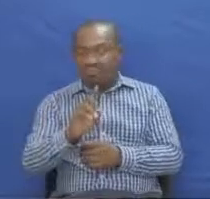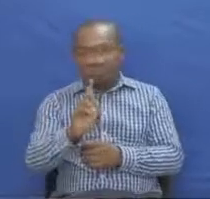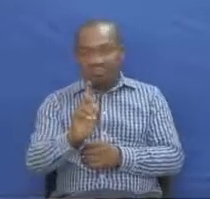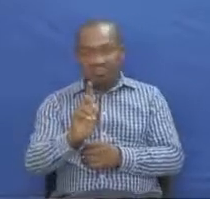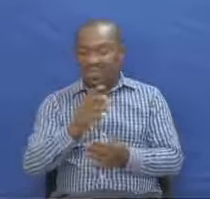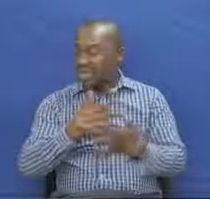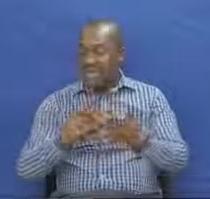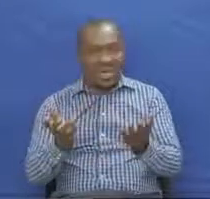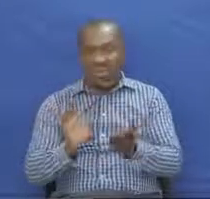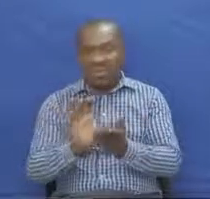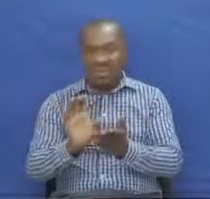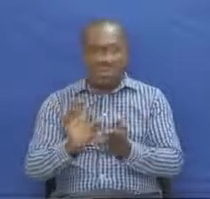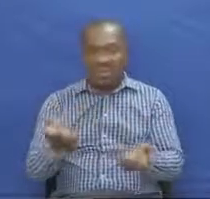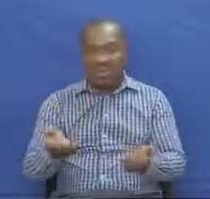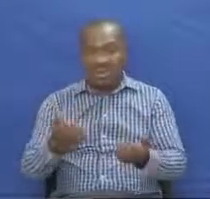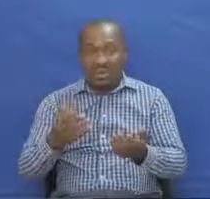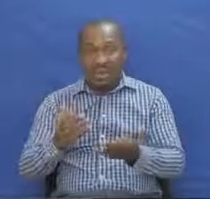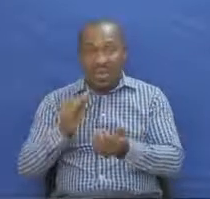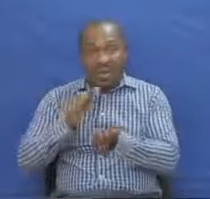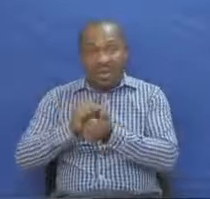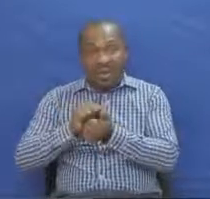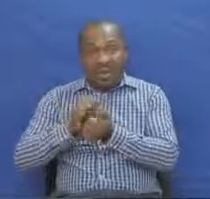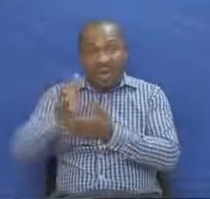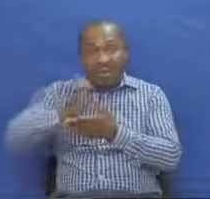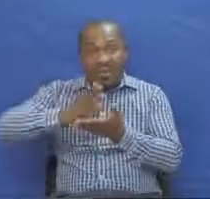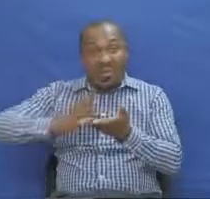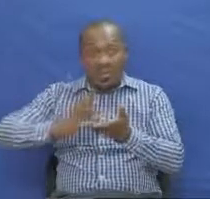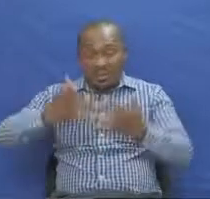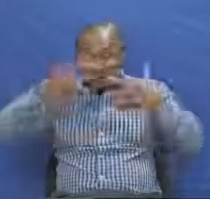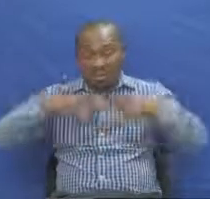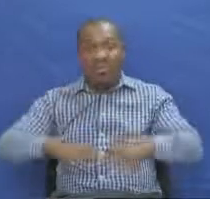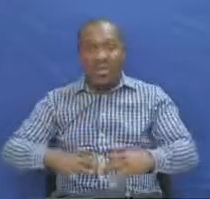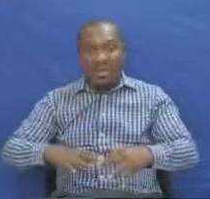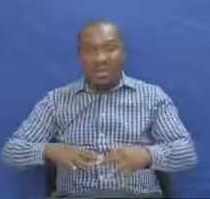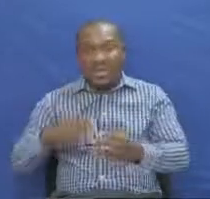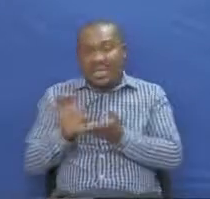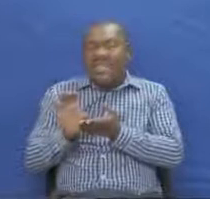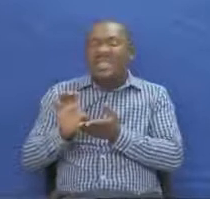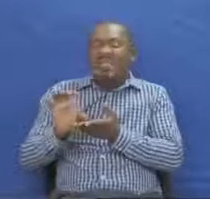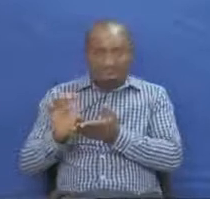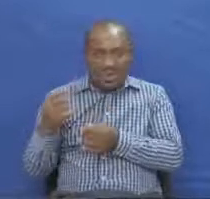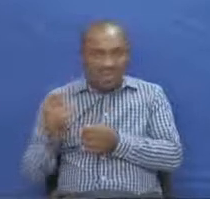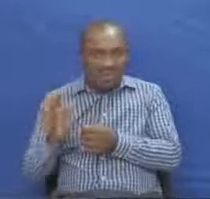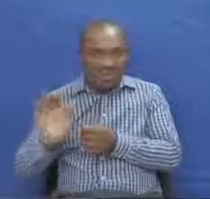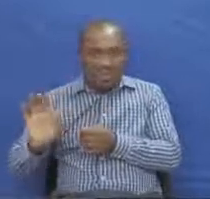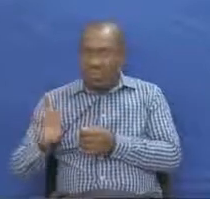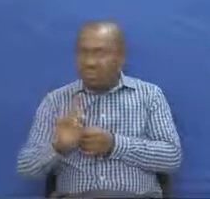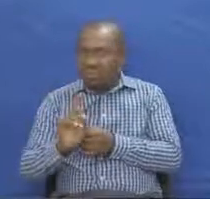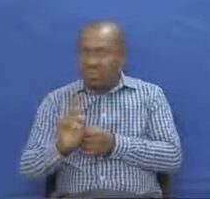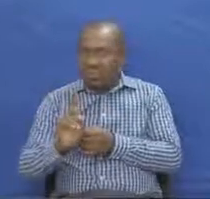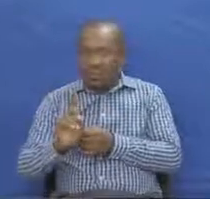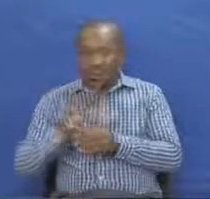where there is active growth. We cannot say